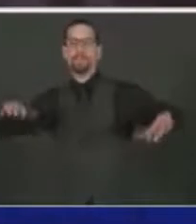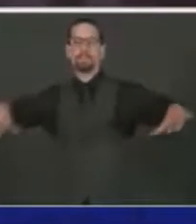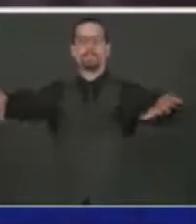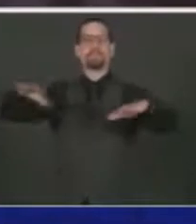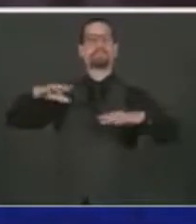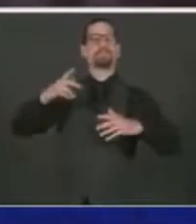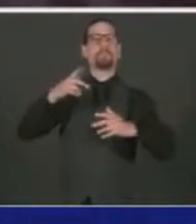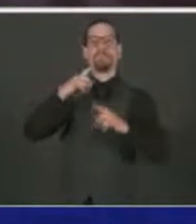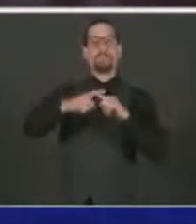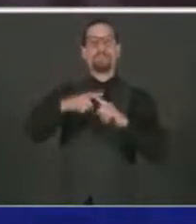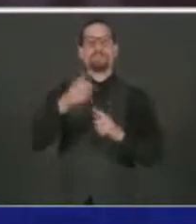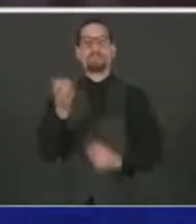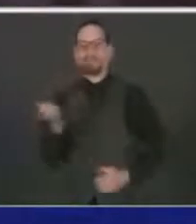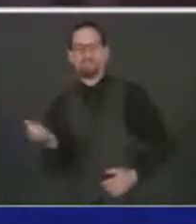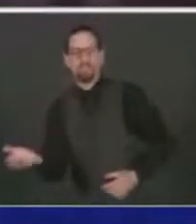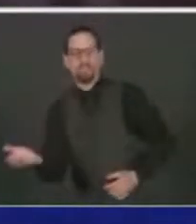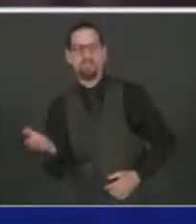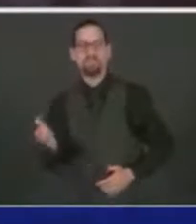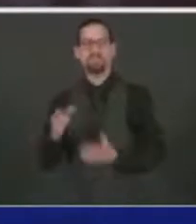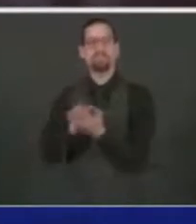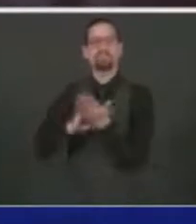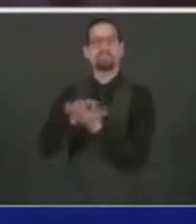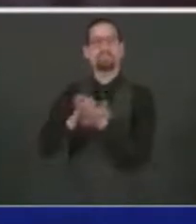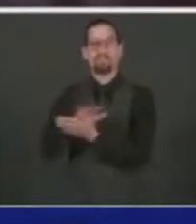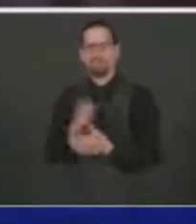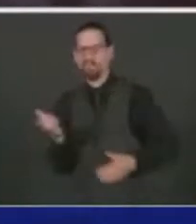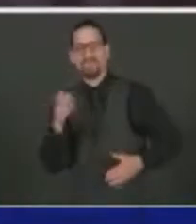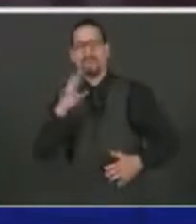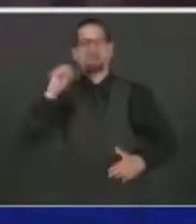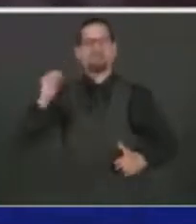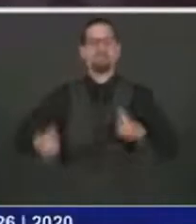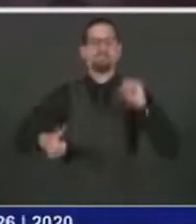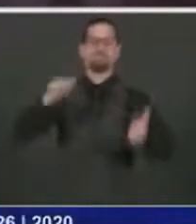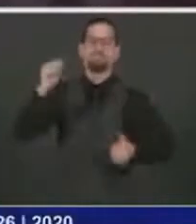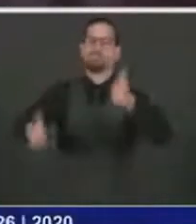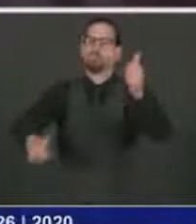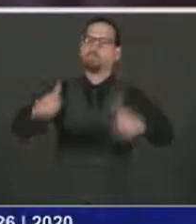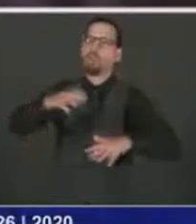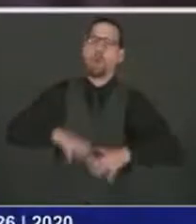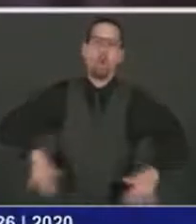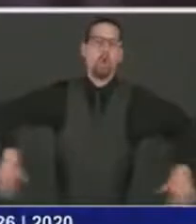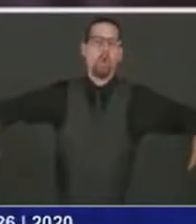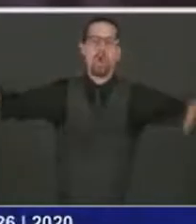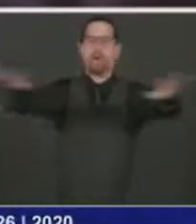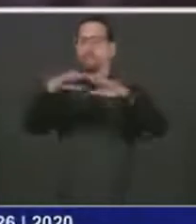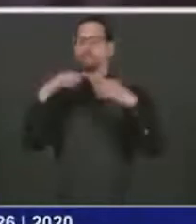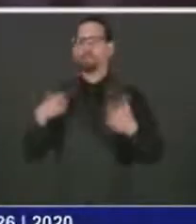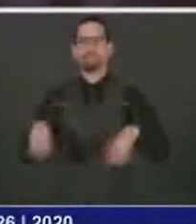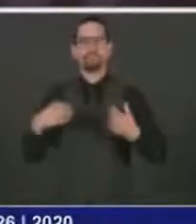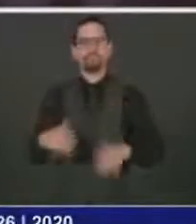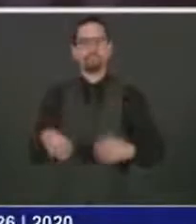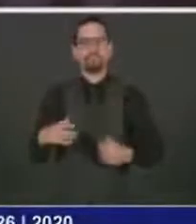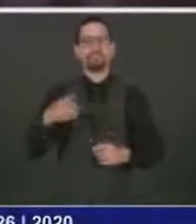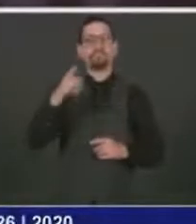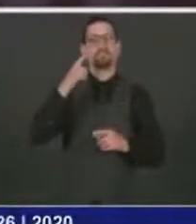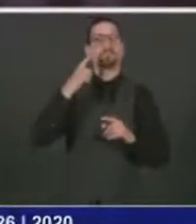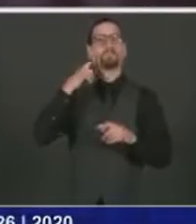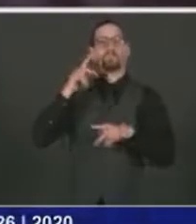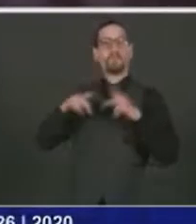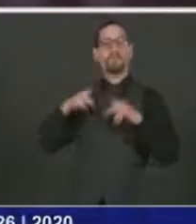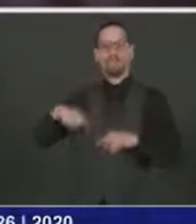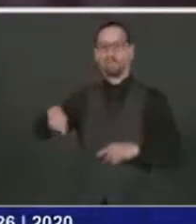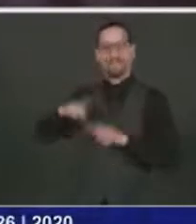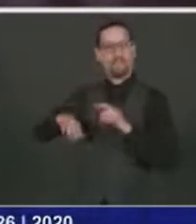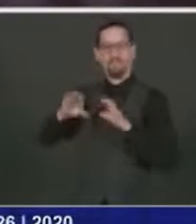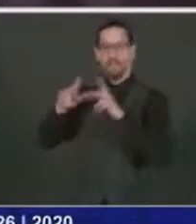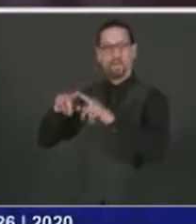everywhere. This was something I was impressed with. Nobody can actually return to work until they certify that they've gone through an